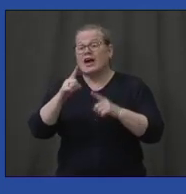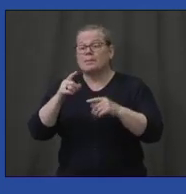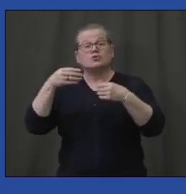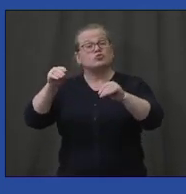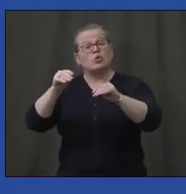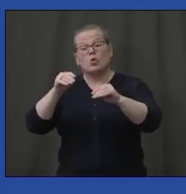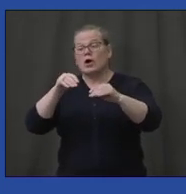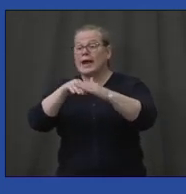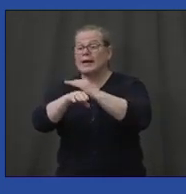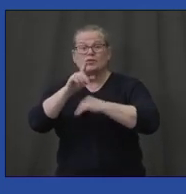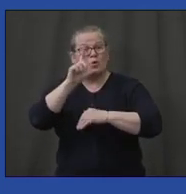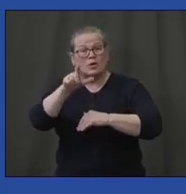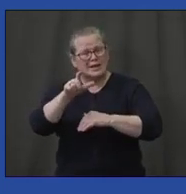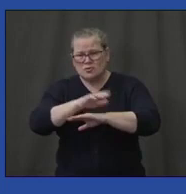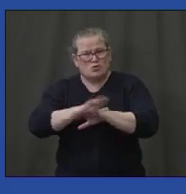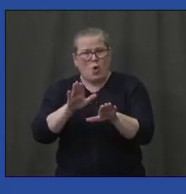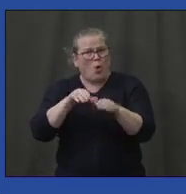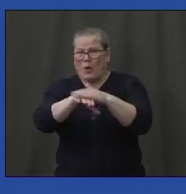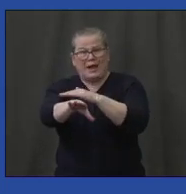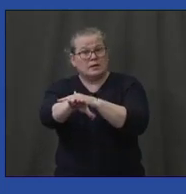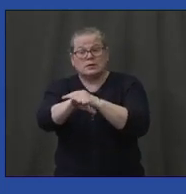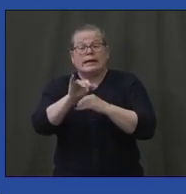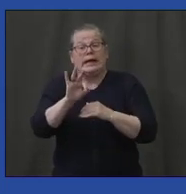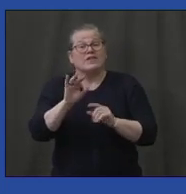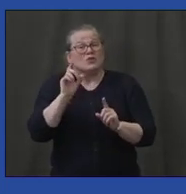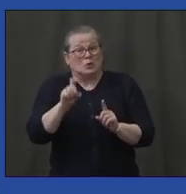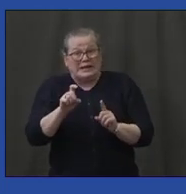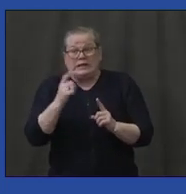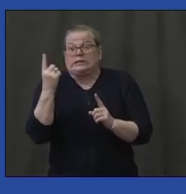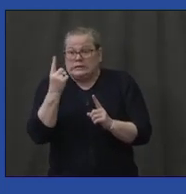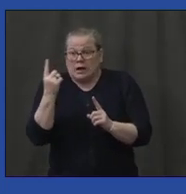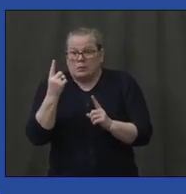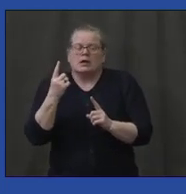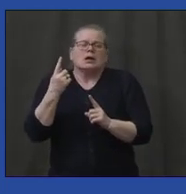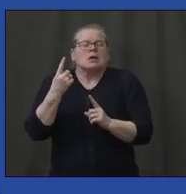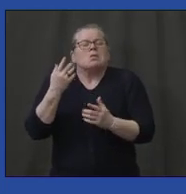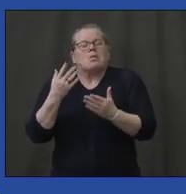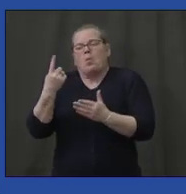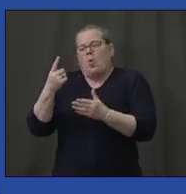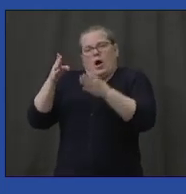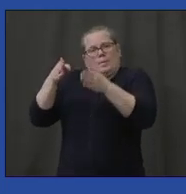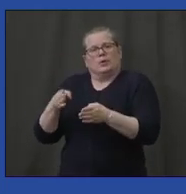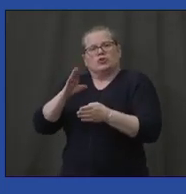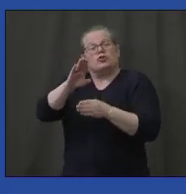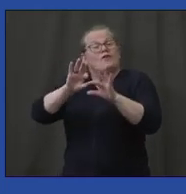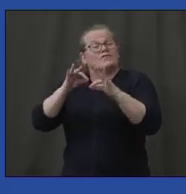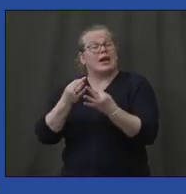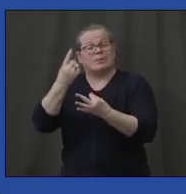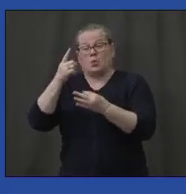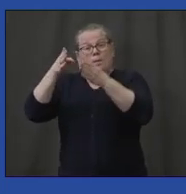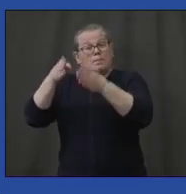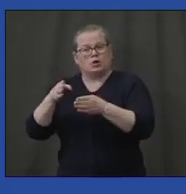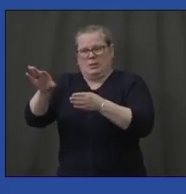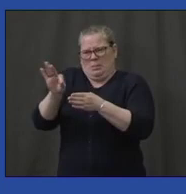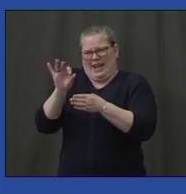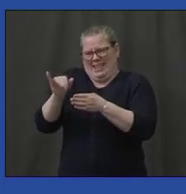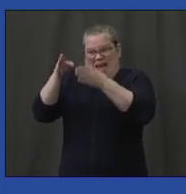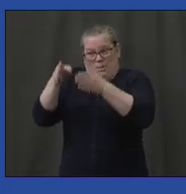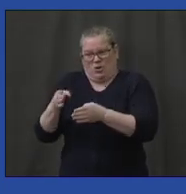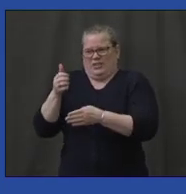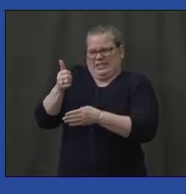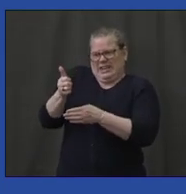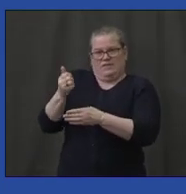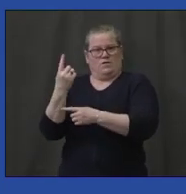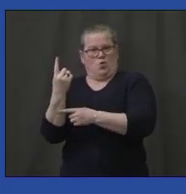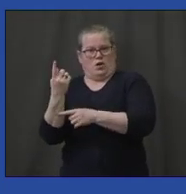in the store. If you absolutely do, just one member of your family. These are sort of key priorities. As you also know, I